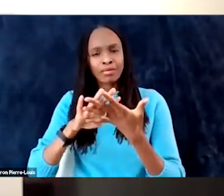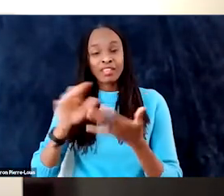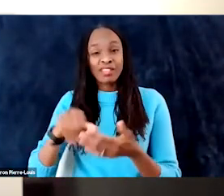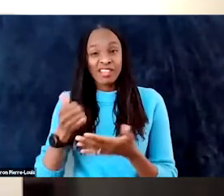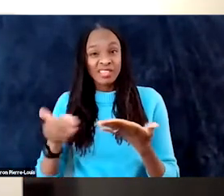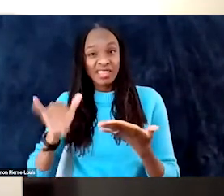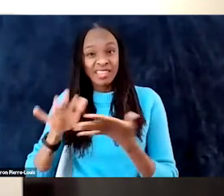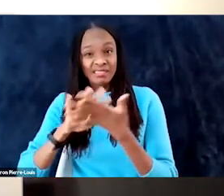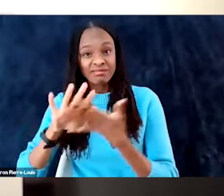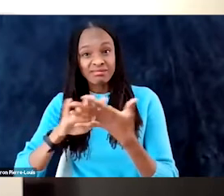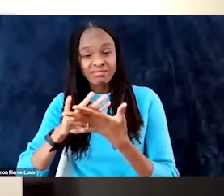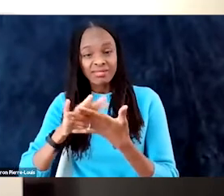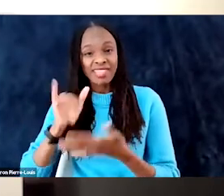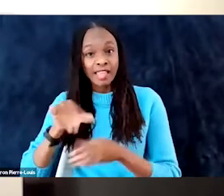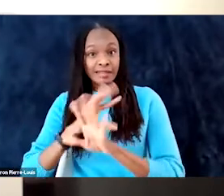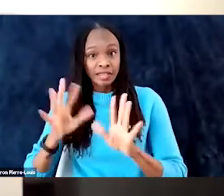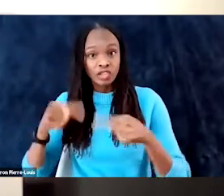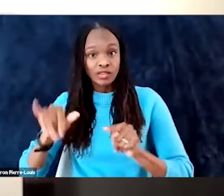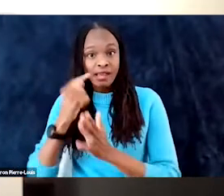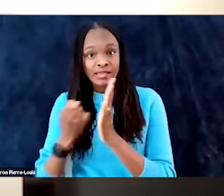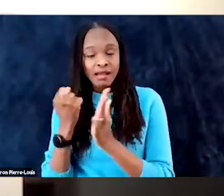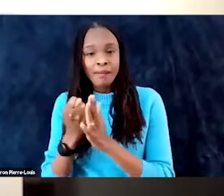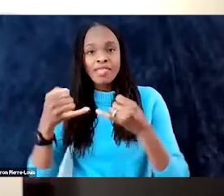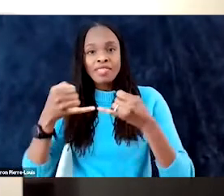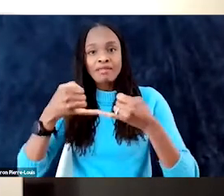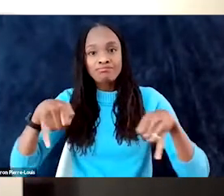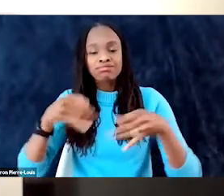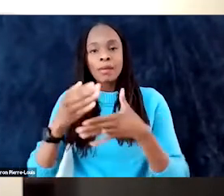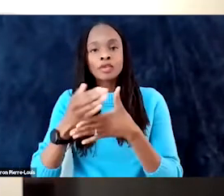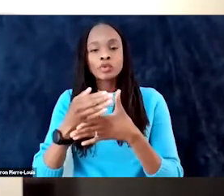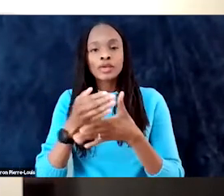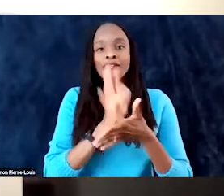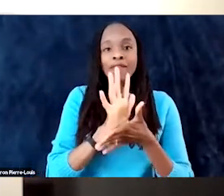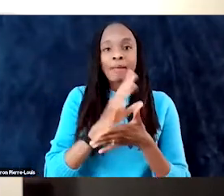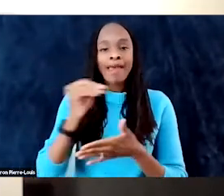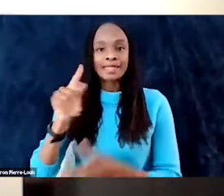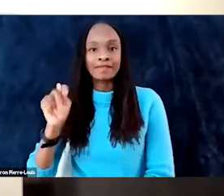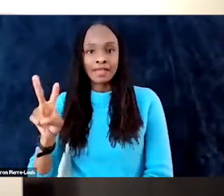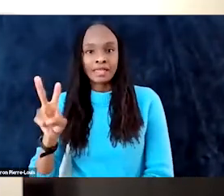was so clear in that period, the line between film and television is